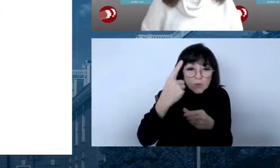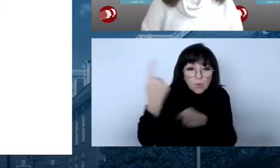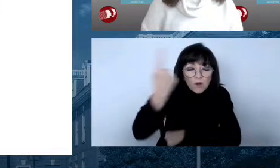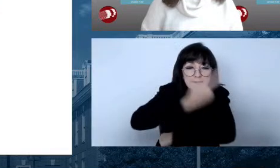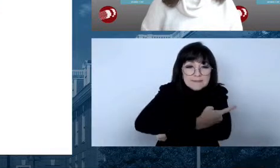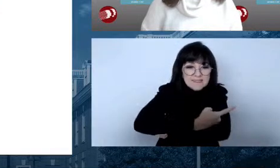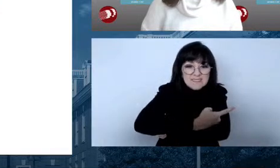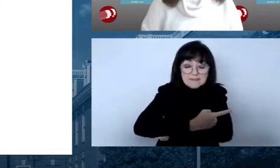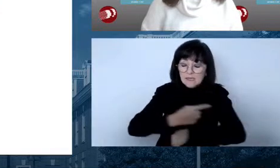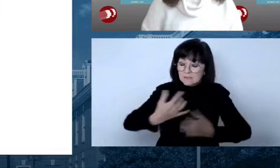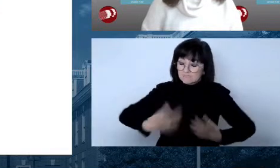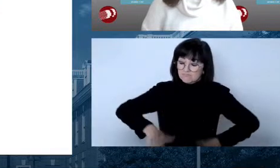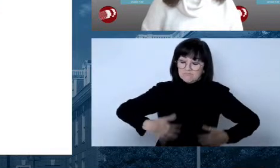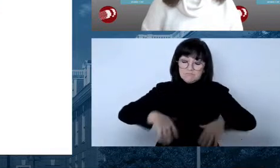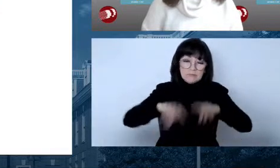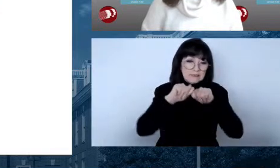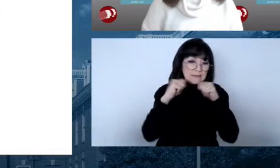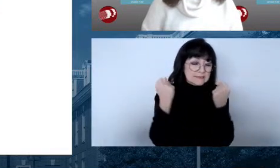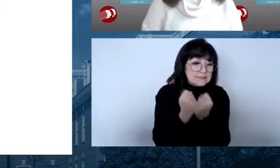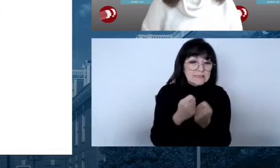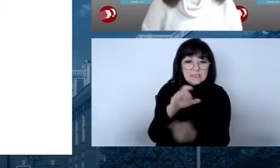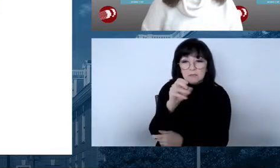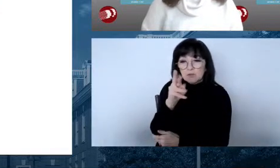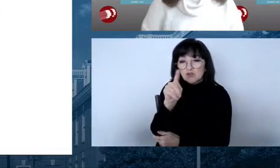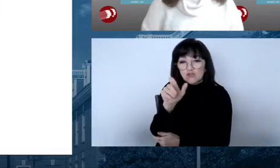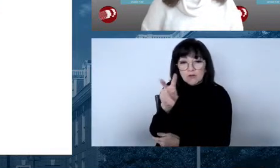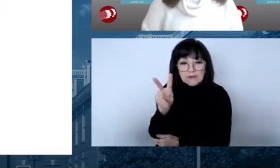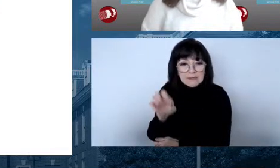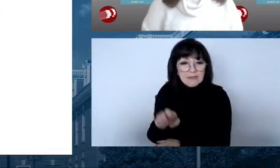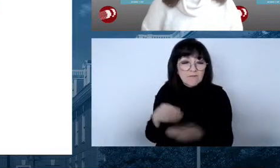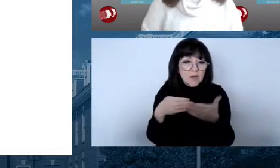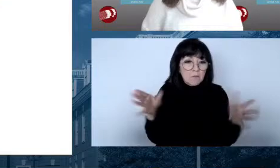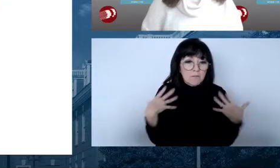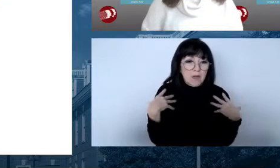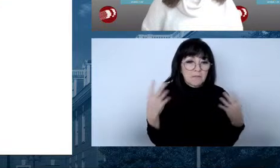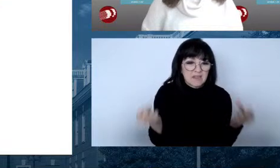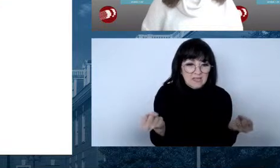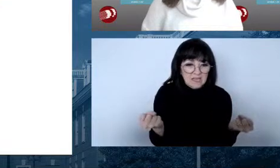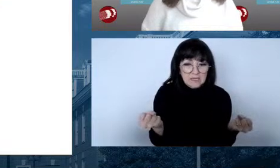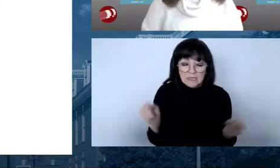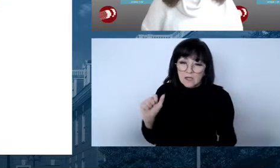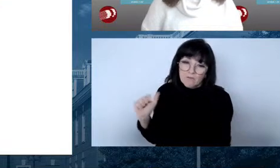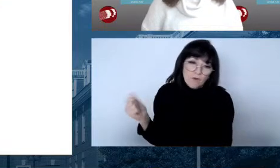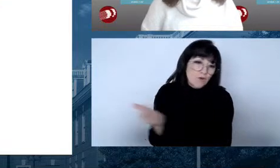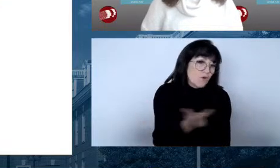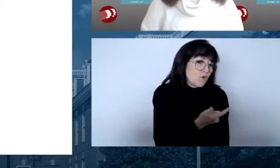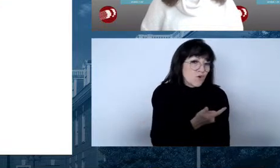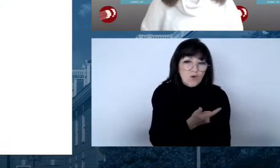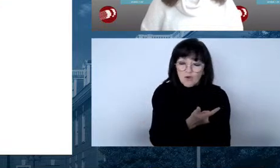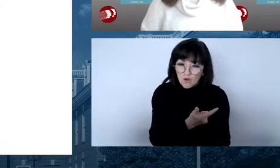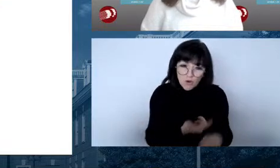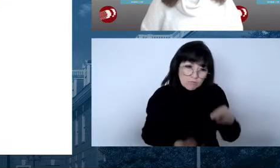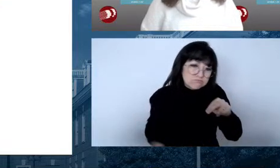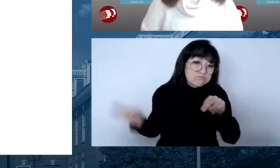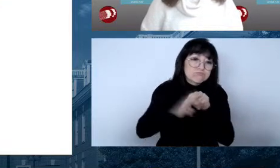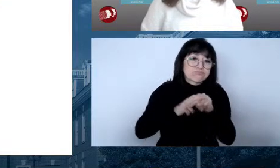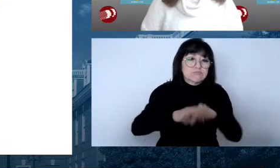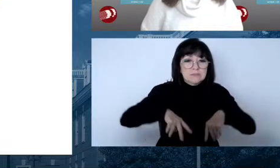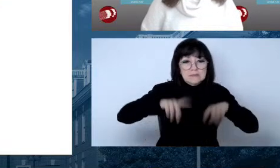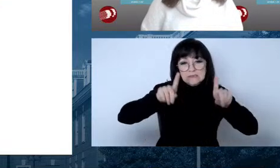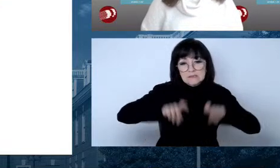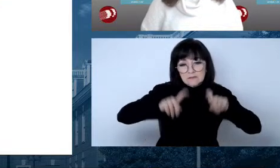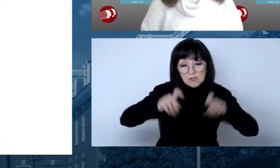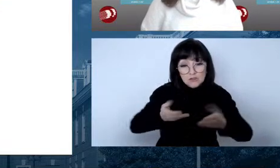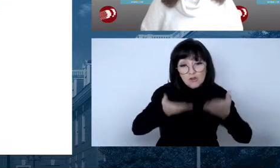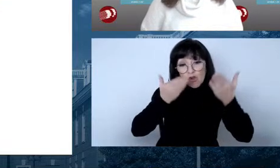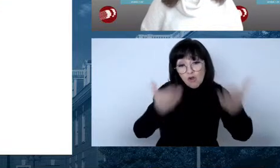it's the National Guard, the curative, the public health sites, have absolutely stepped up testing and have offered options